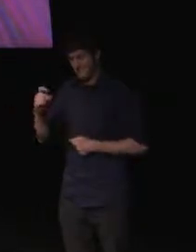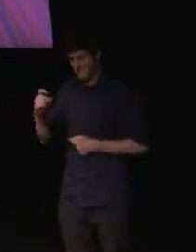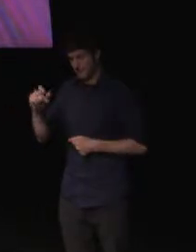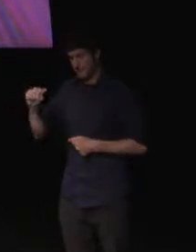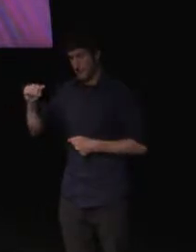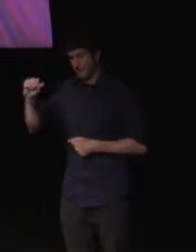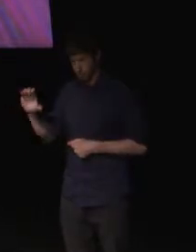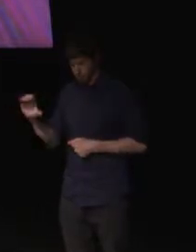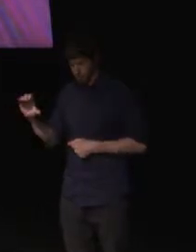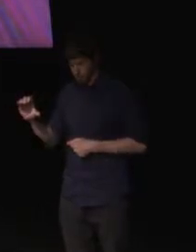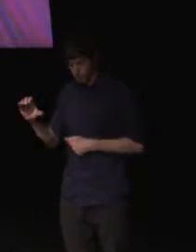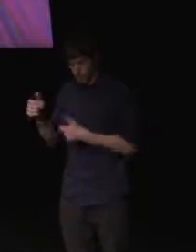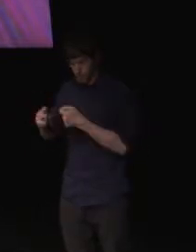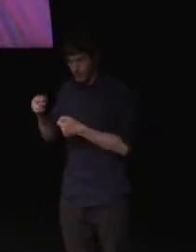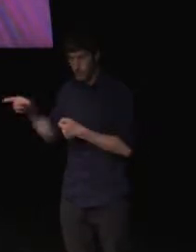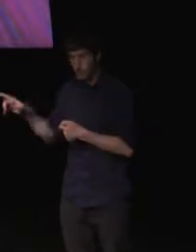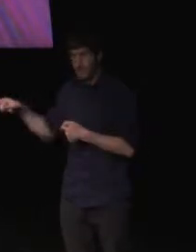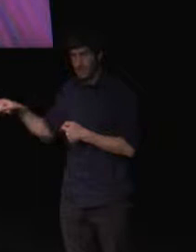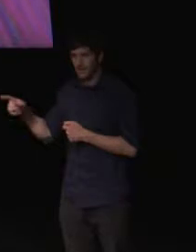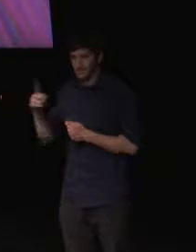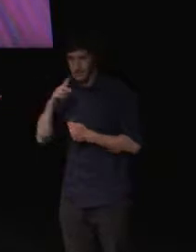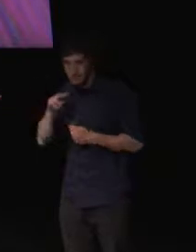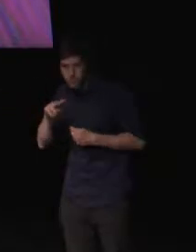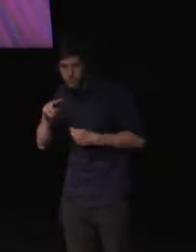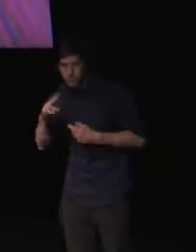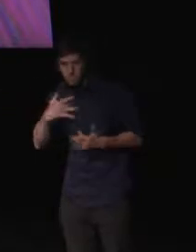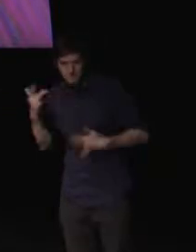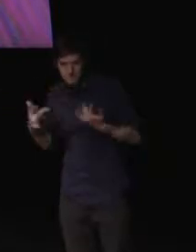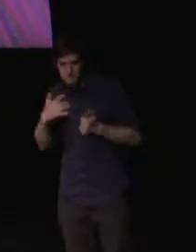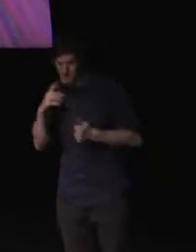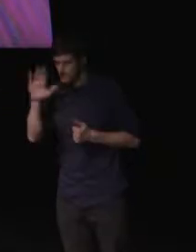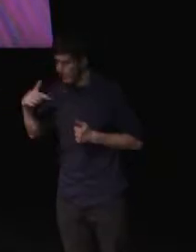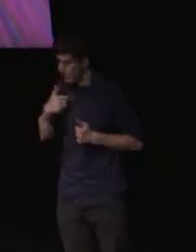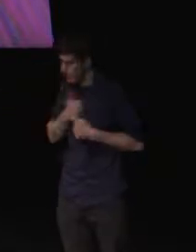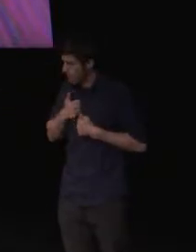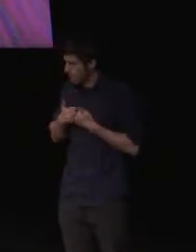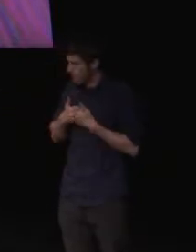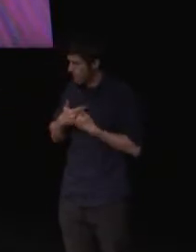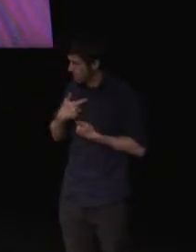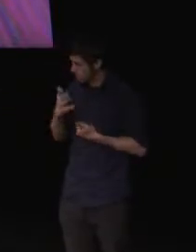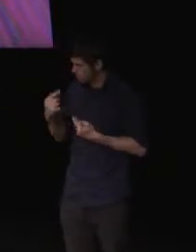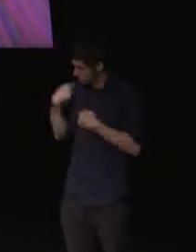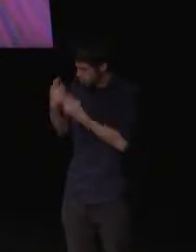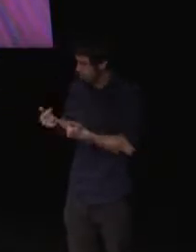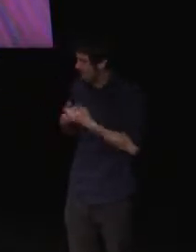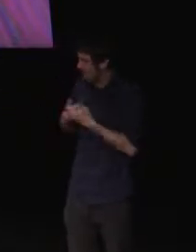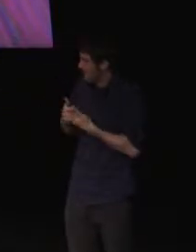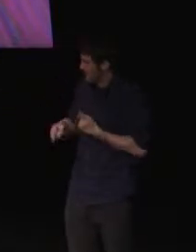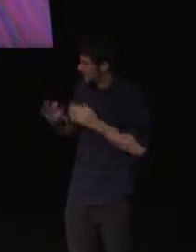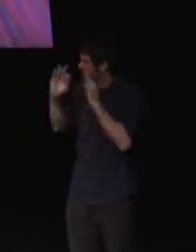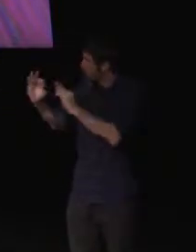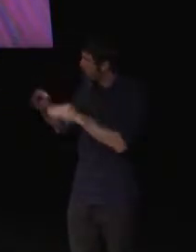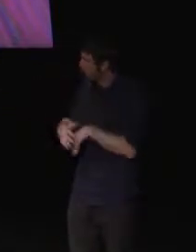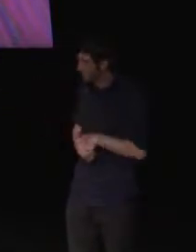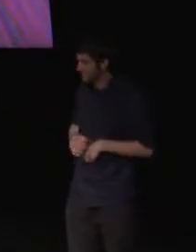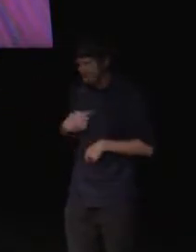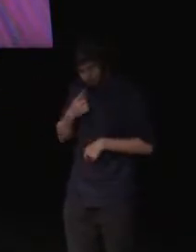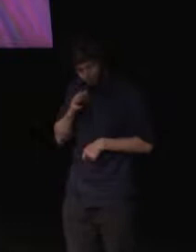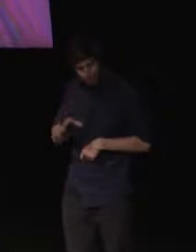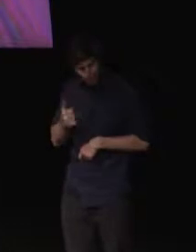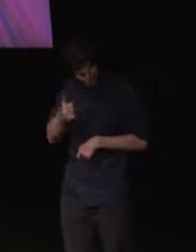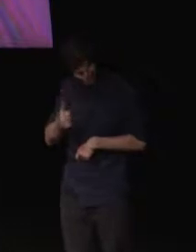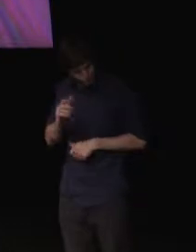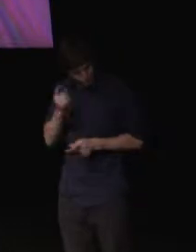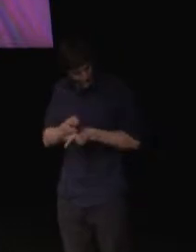his face immediately lit up. He said, I love games, I'm a lifelong gamer, this is super cool. And we're like, yeah, we